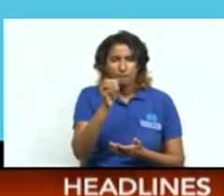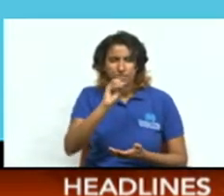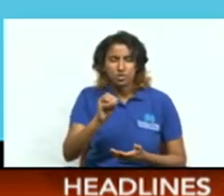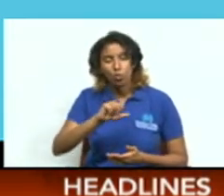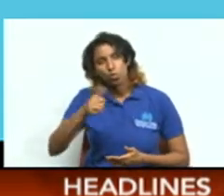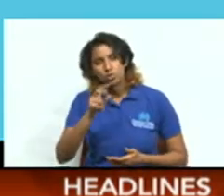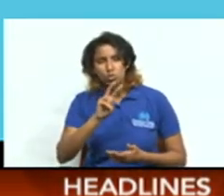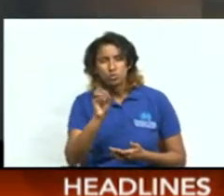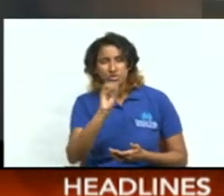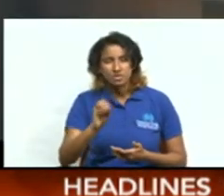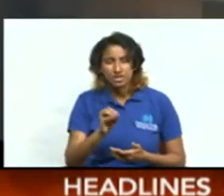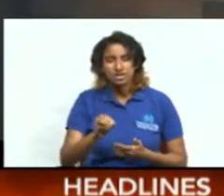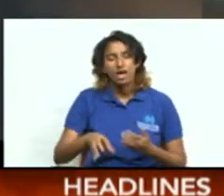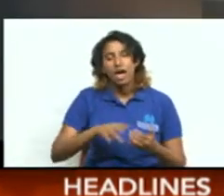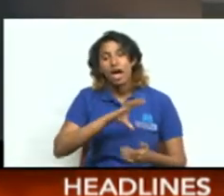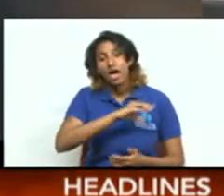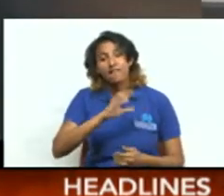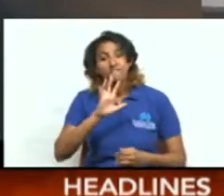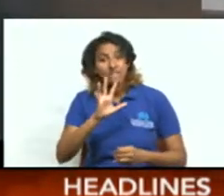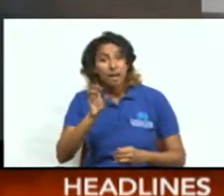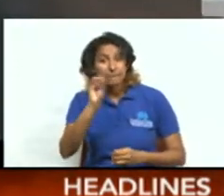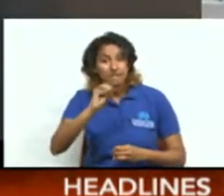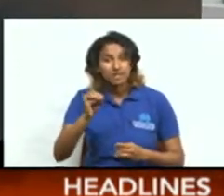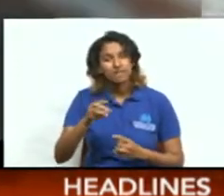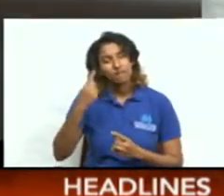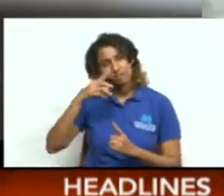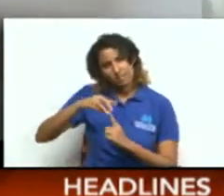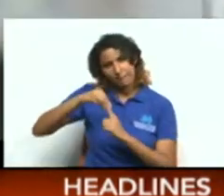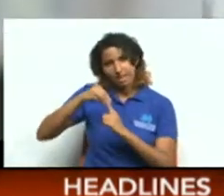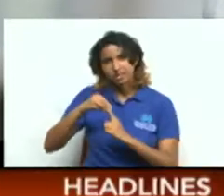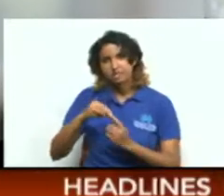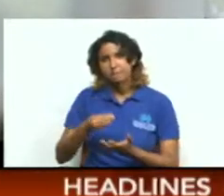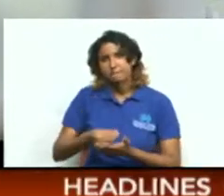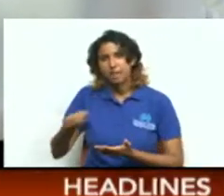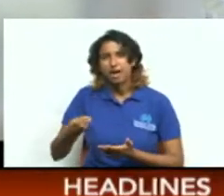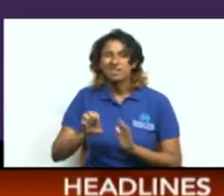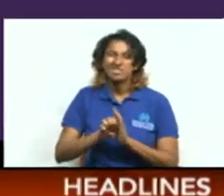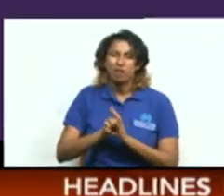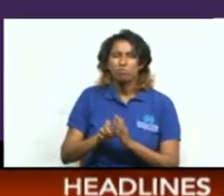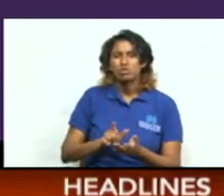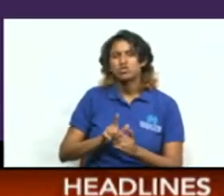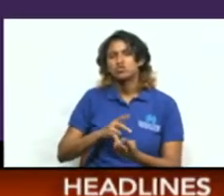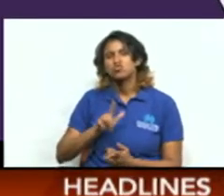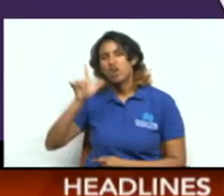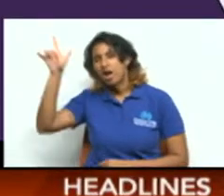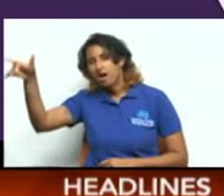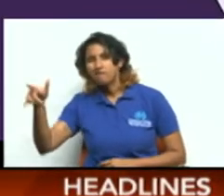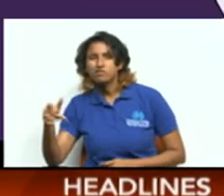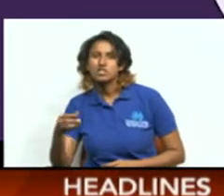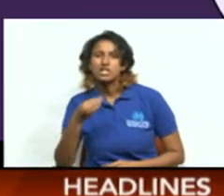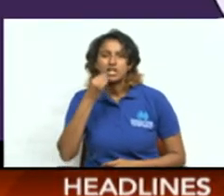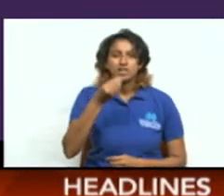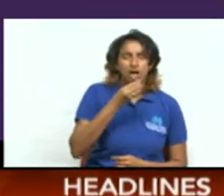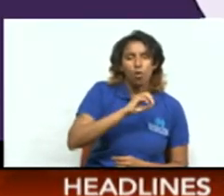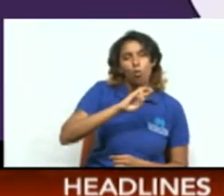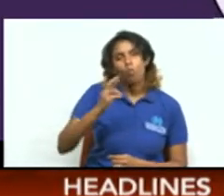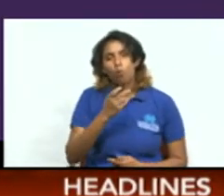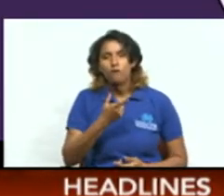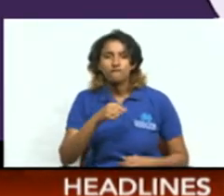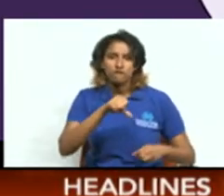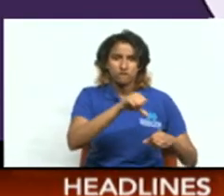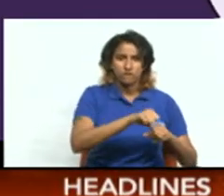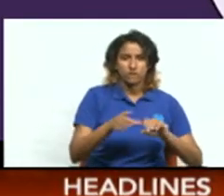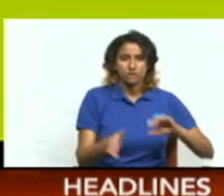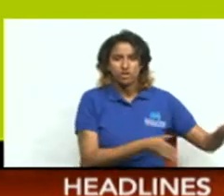and 5% or more on specialty purchases like travel, dining, or fuel. 6. Control discretionary